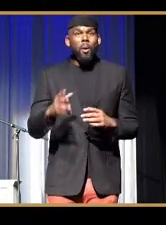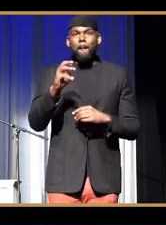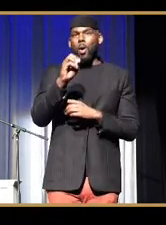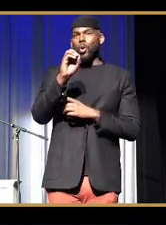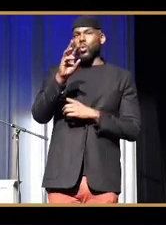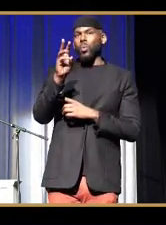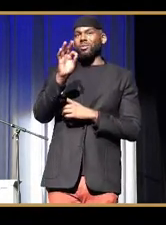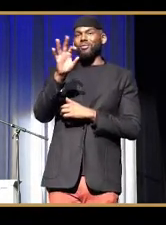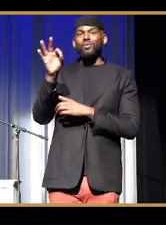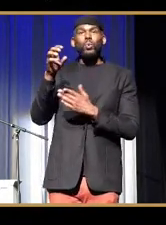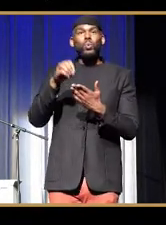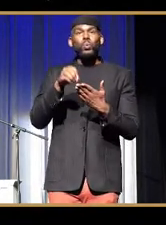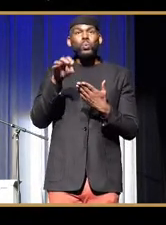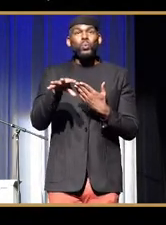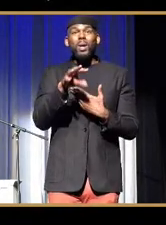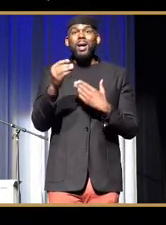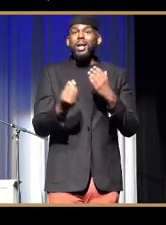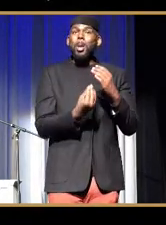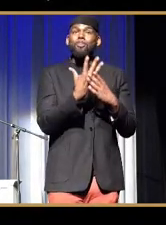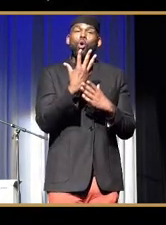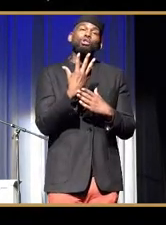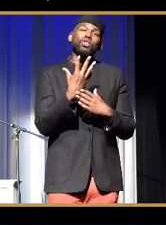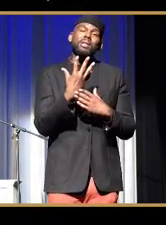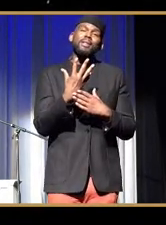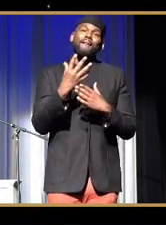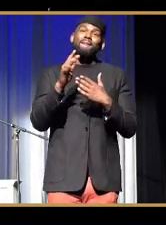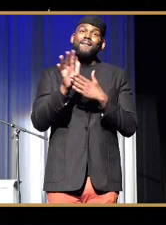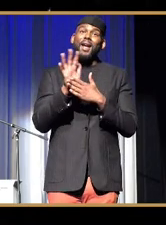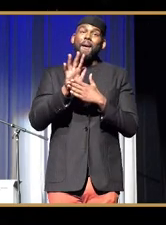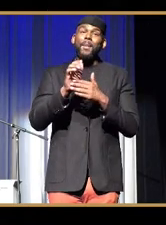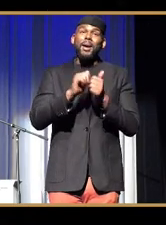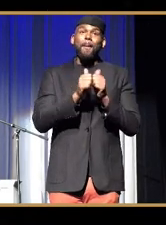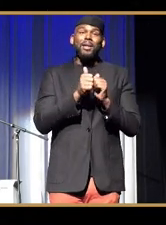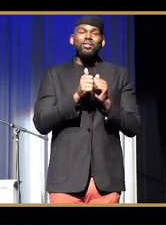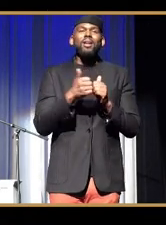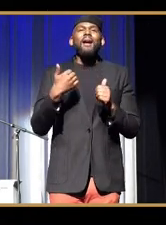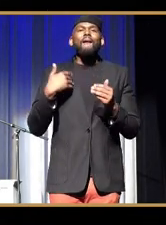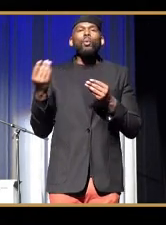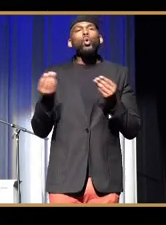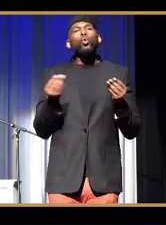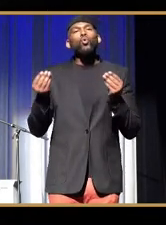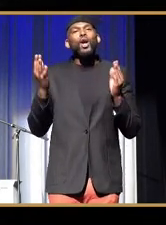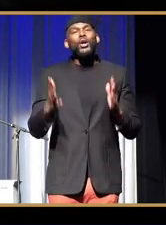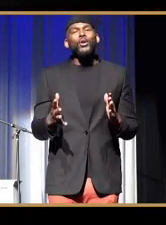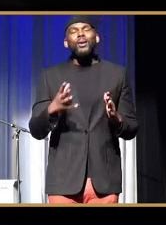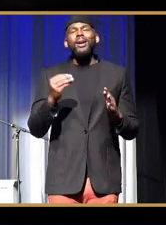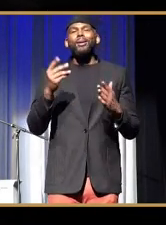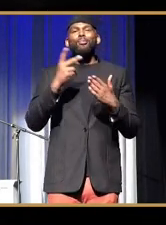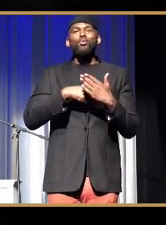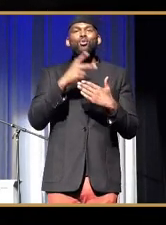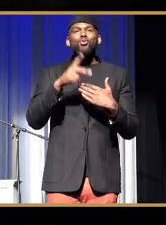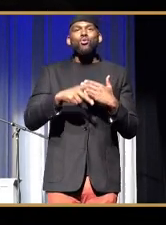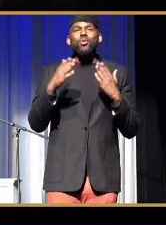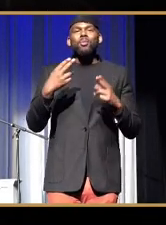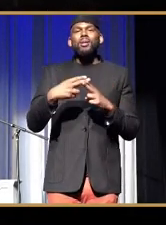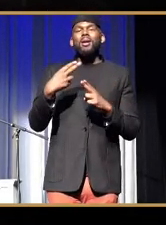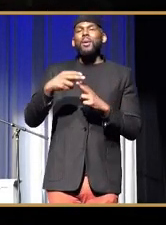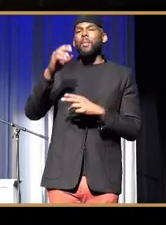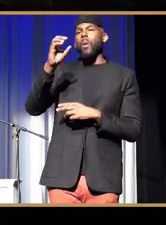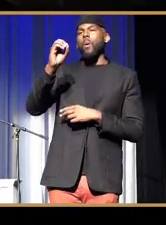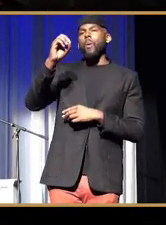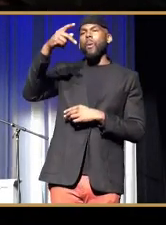Film Festival Student and Emerging Filmmaker Competition is the curator and programmer, Opal Hope